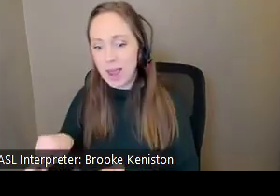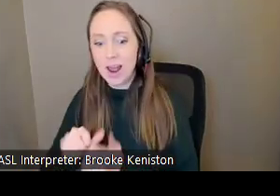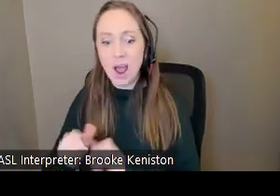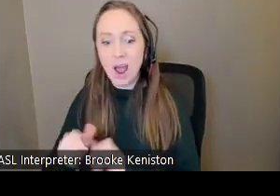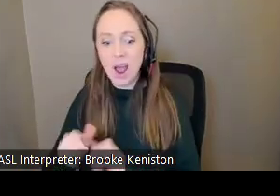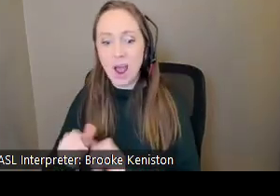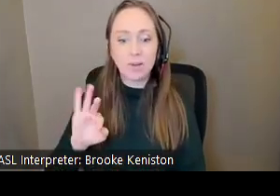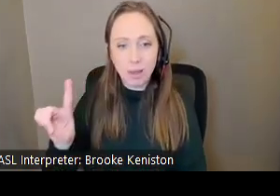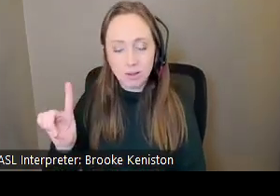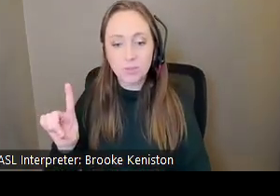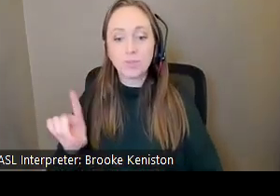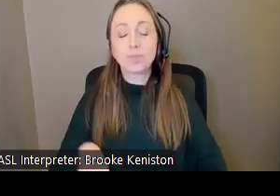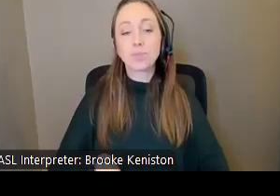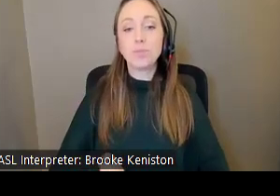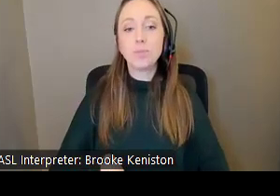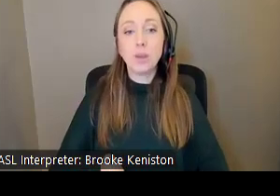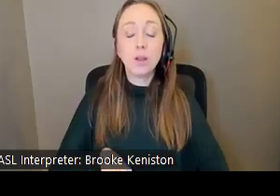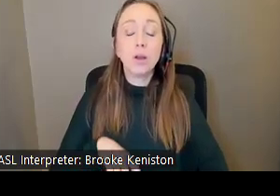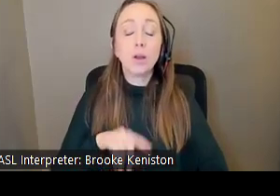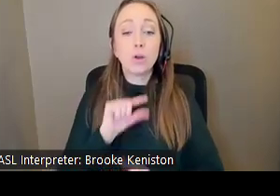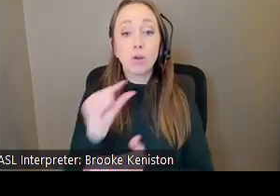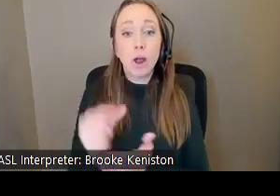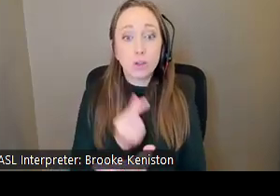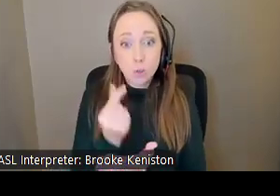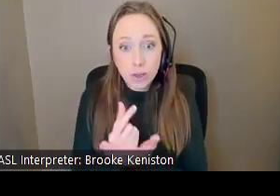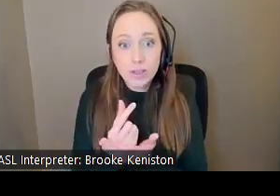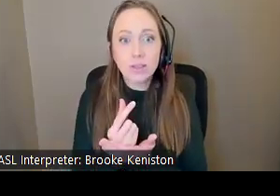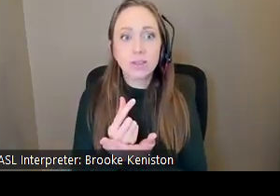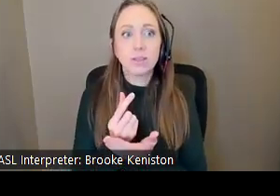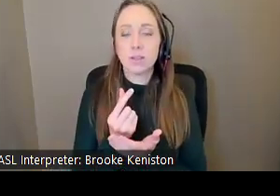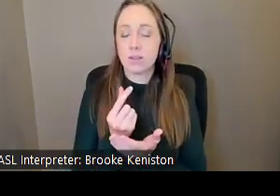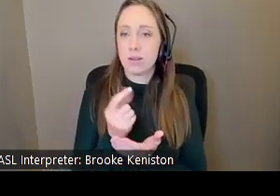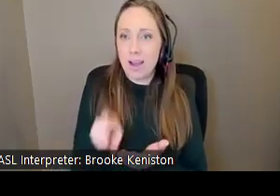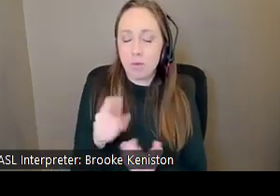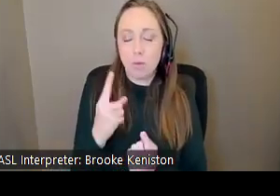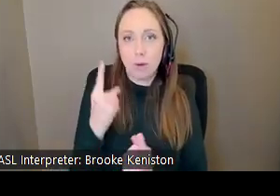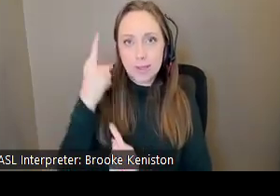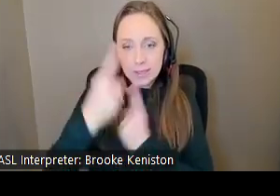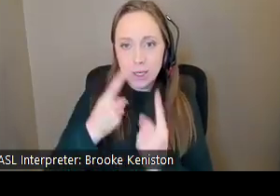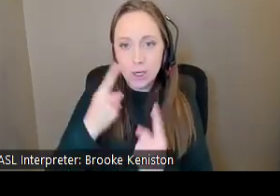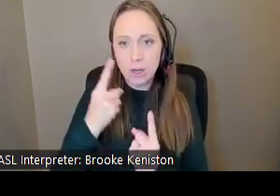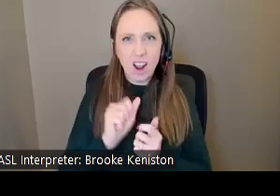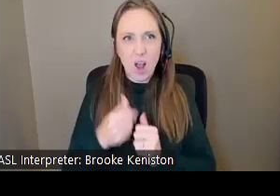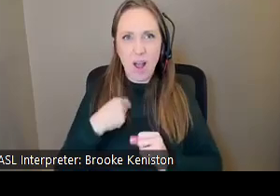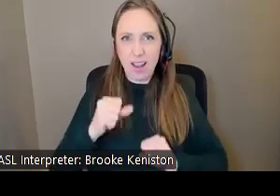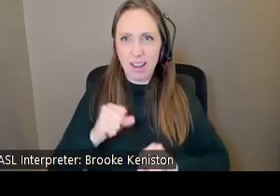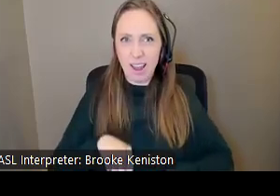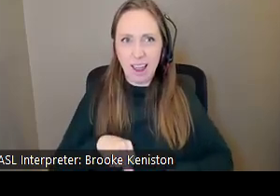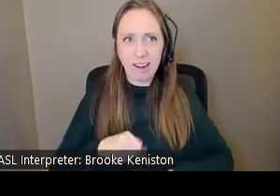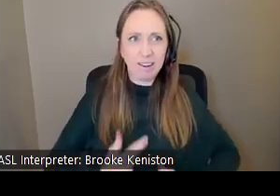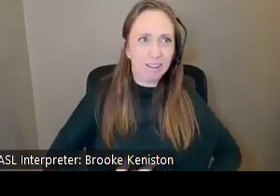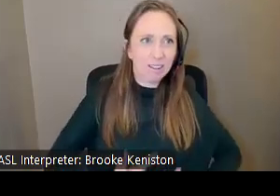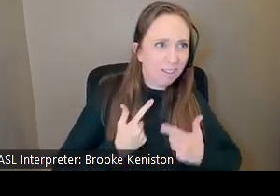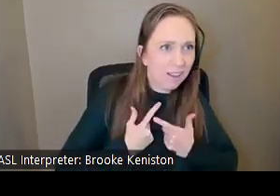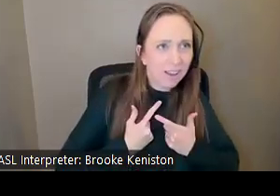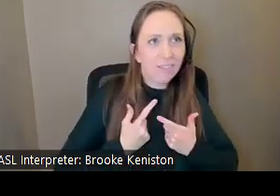economically disadvantaged background. And graduates really try to make a lot of ends meet in their passion for this career. So a couple of